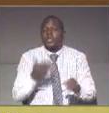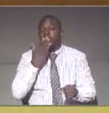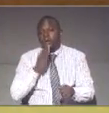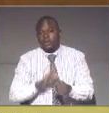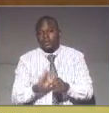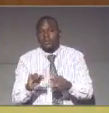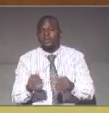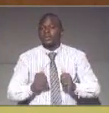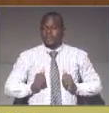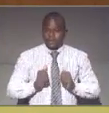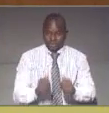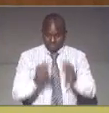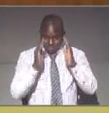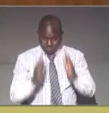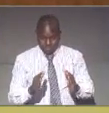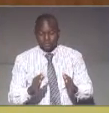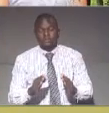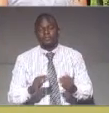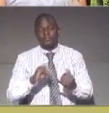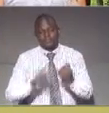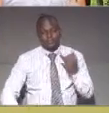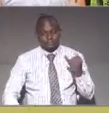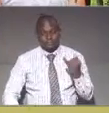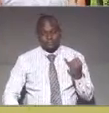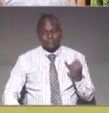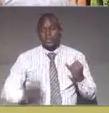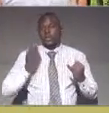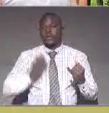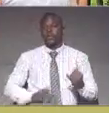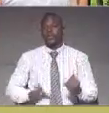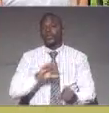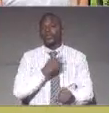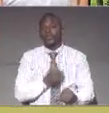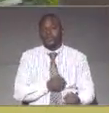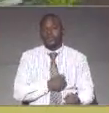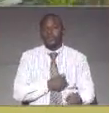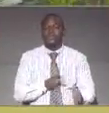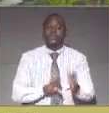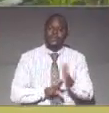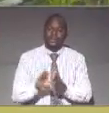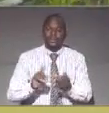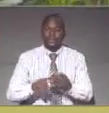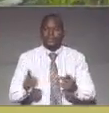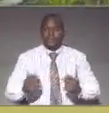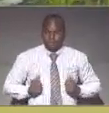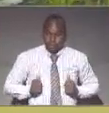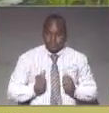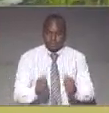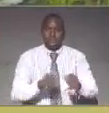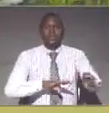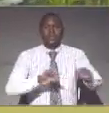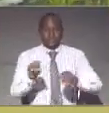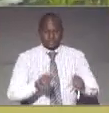obligated the tourism sector to focus on the following pillars: human resource development, tourism planning, regulation and